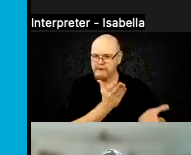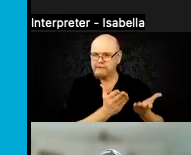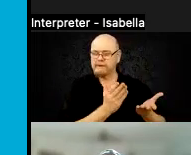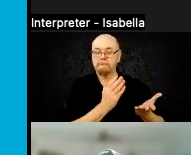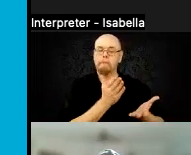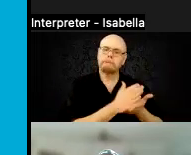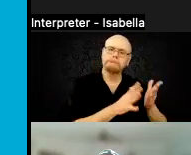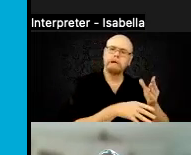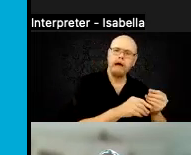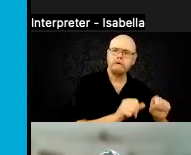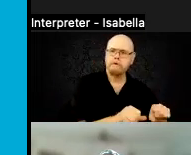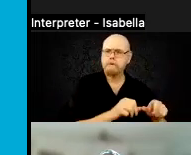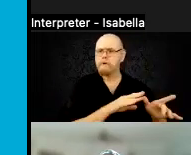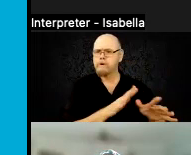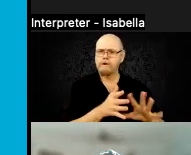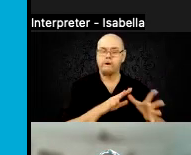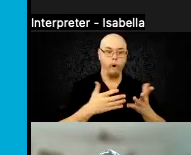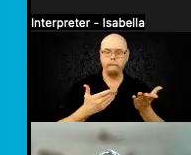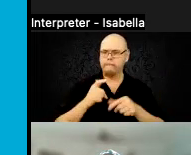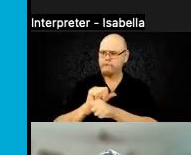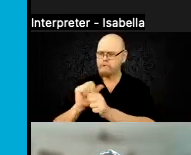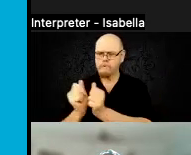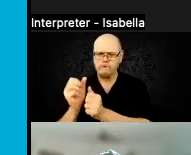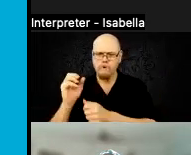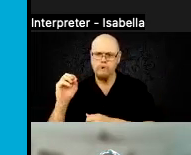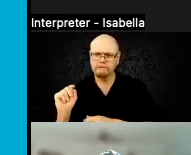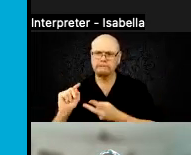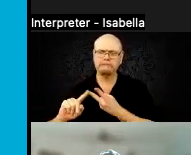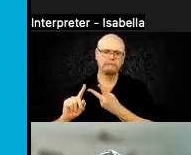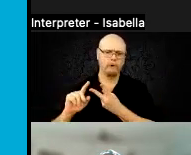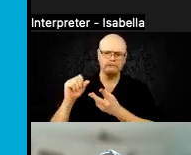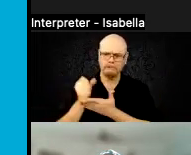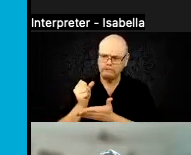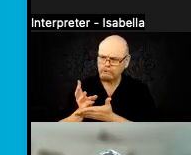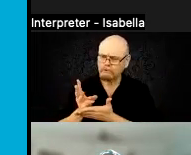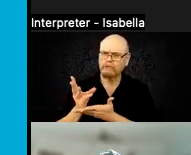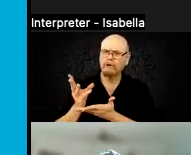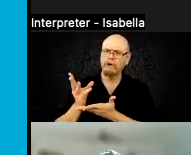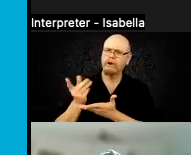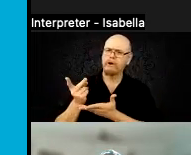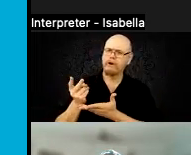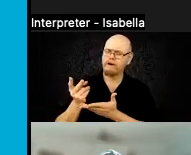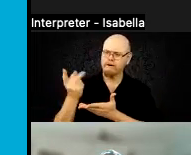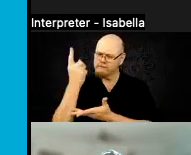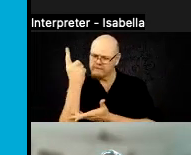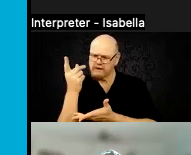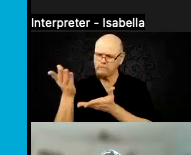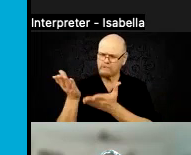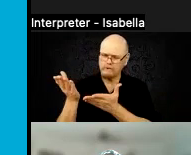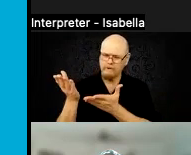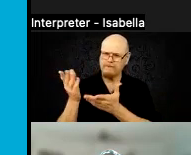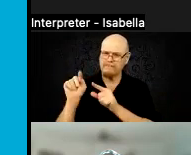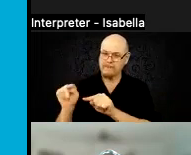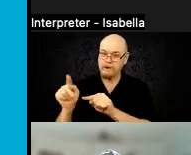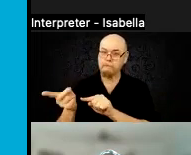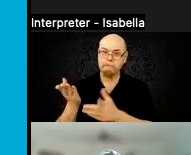like occupational therapists or social worker, right? They might be able to help you kind of figure out what services and supports you could need.